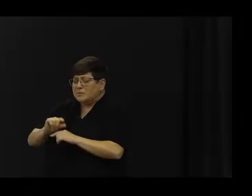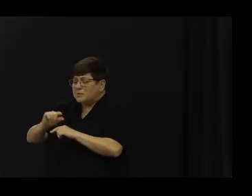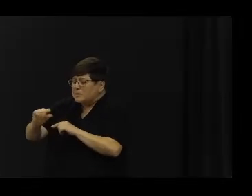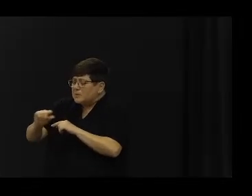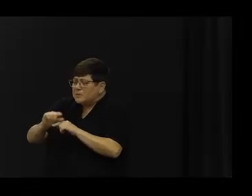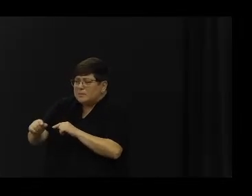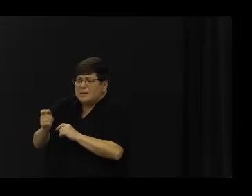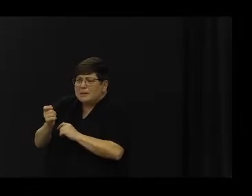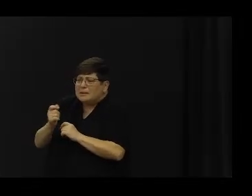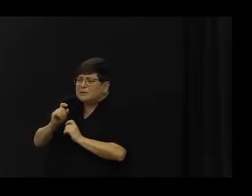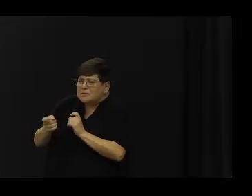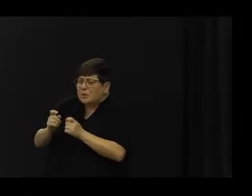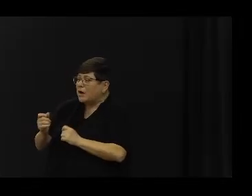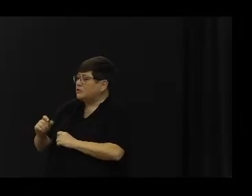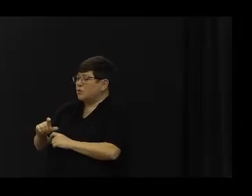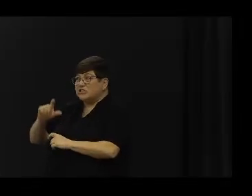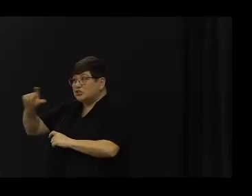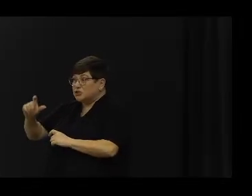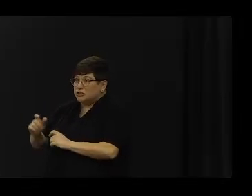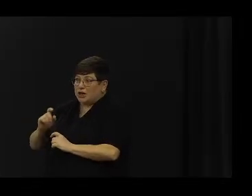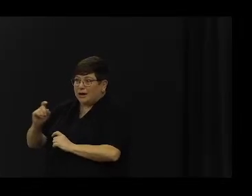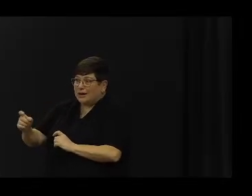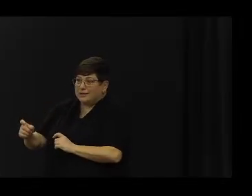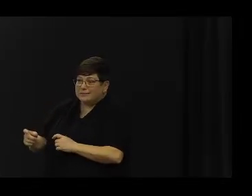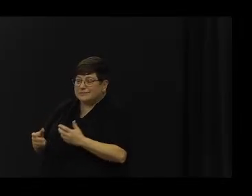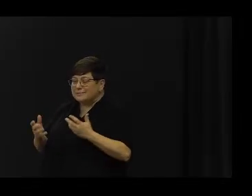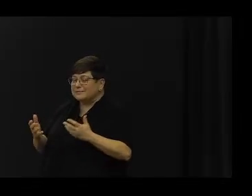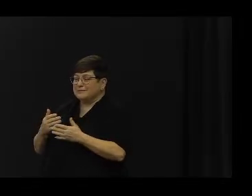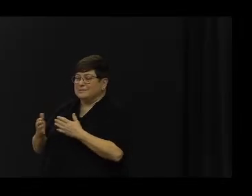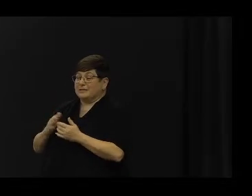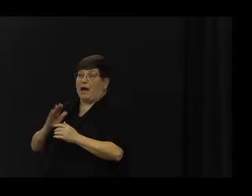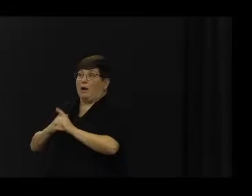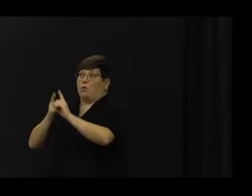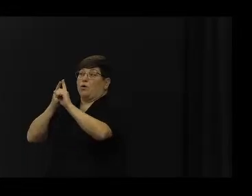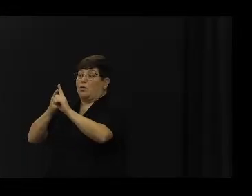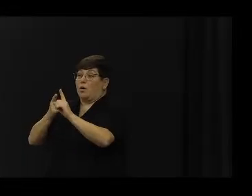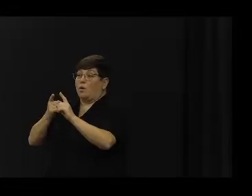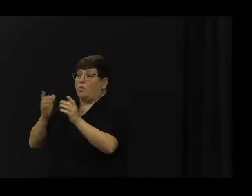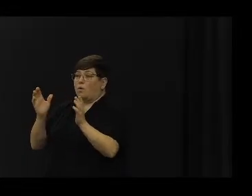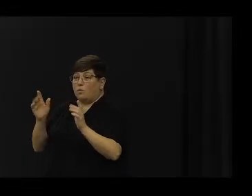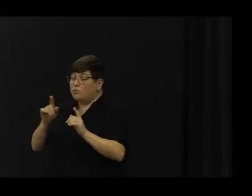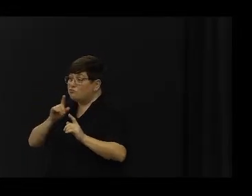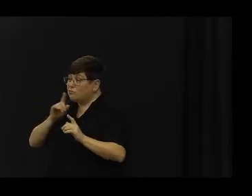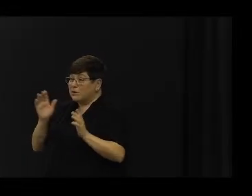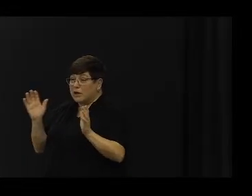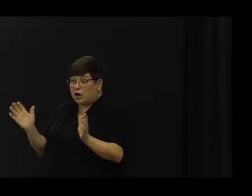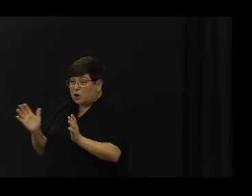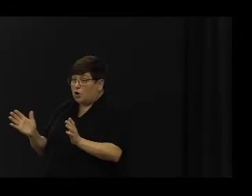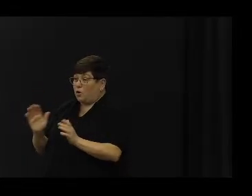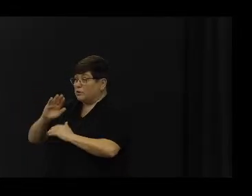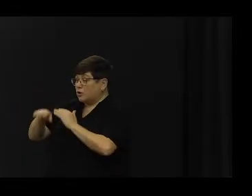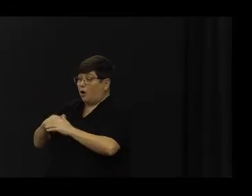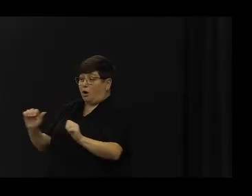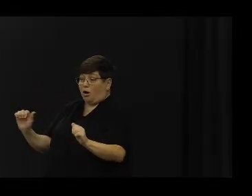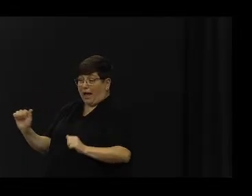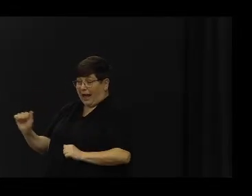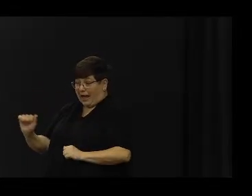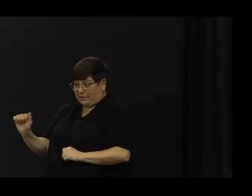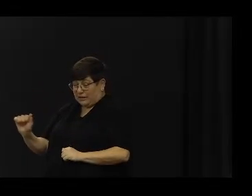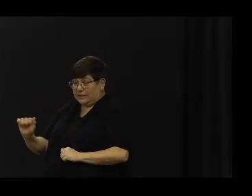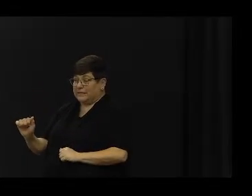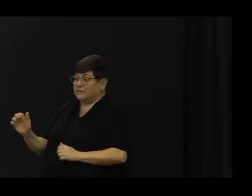large donation. And our goal is to encourage athletes and